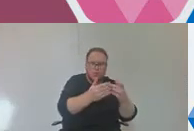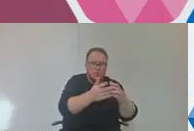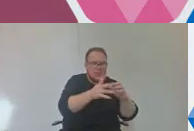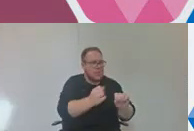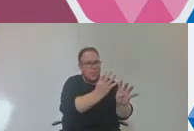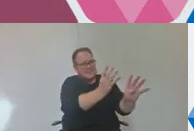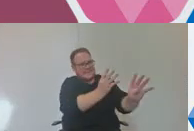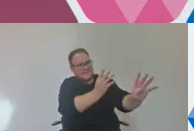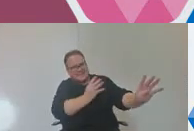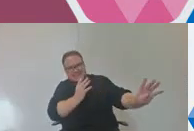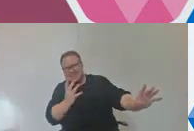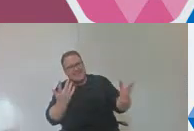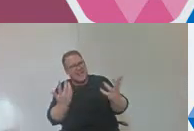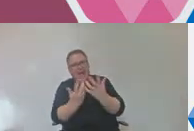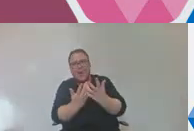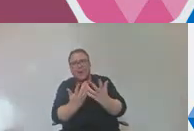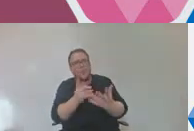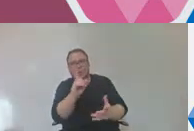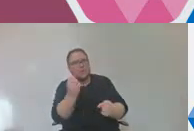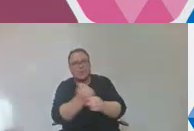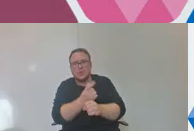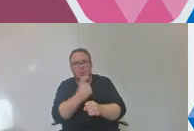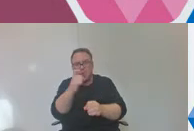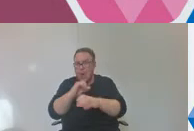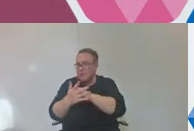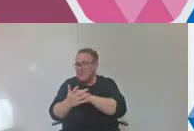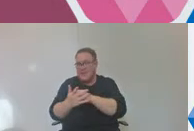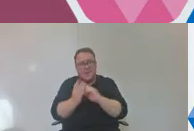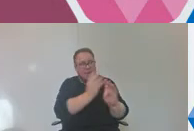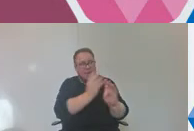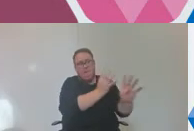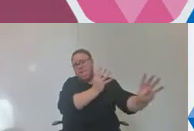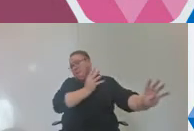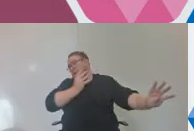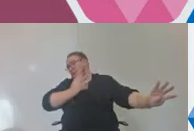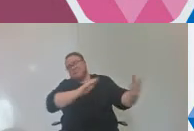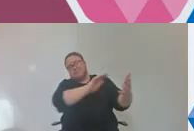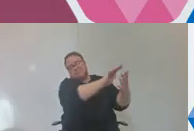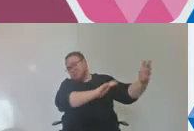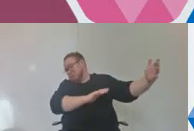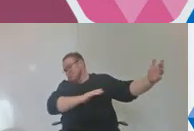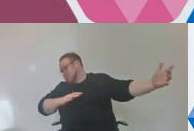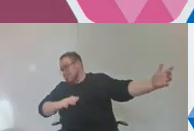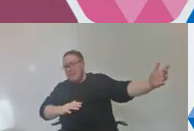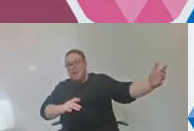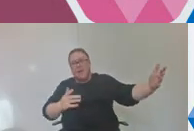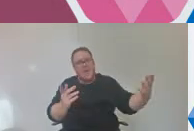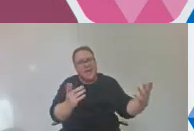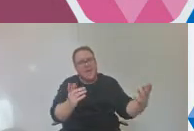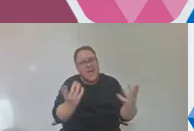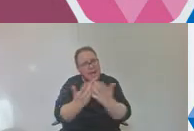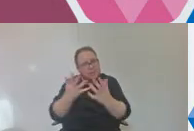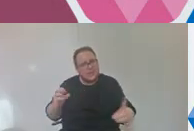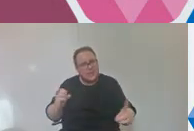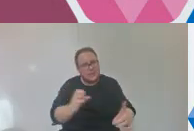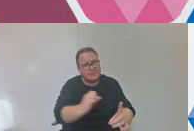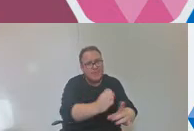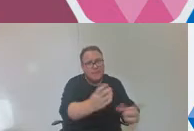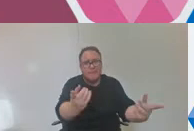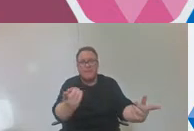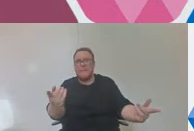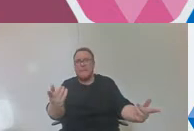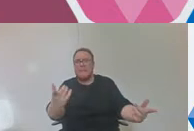built up over COVID. And also, you know, you've got things like mental health. You mentioned parity of mental health. That could